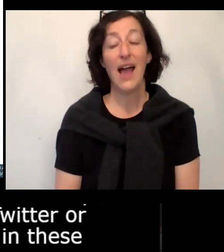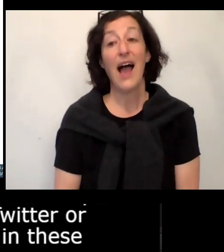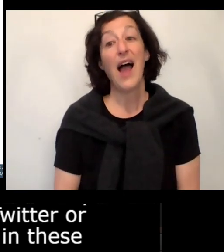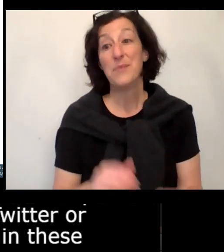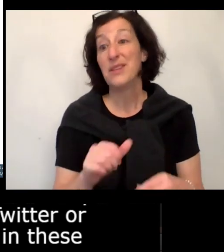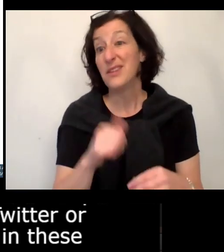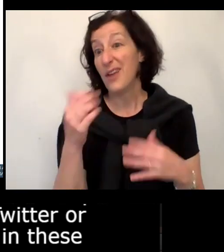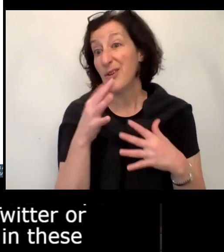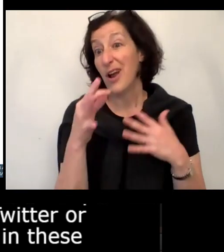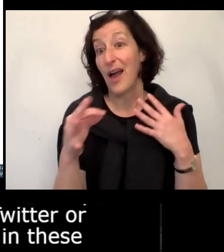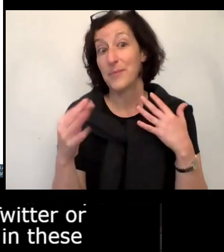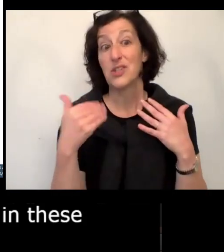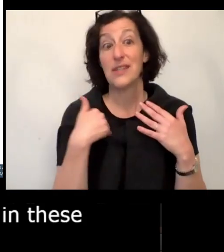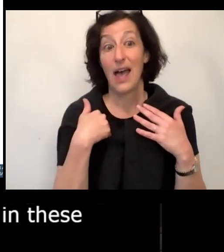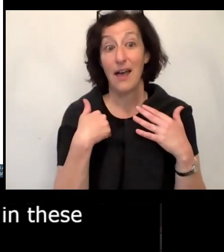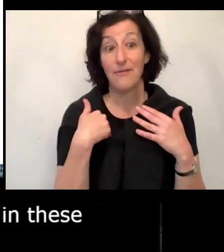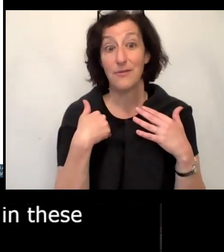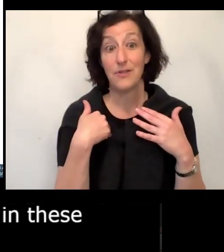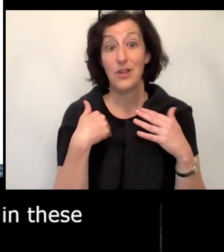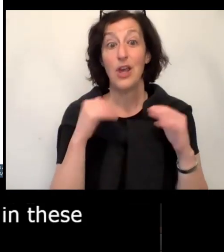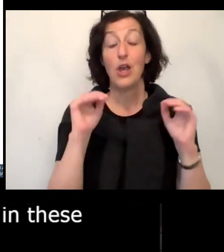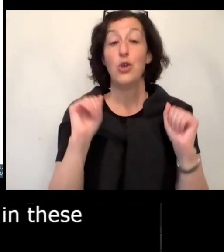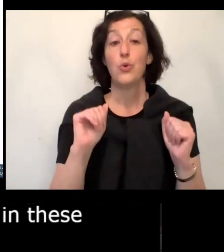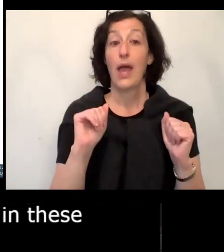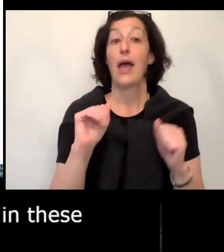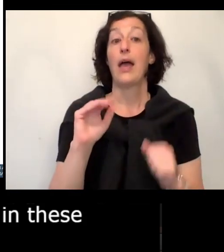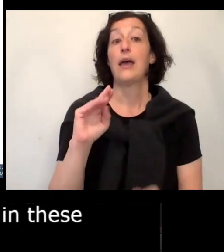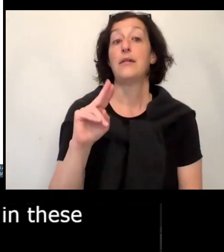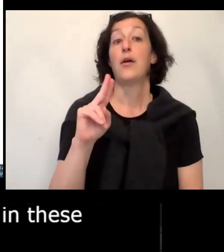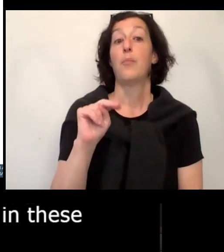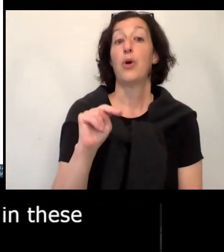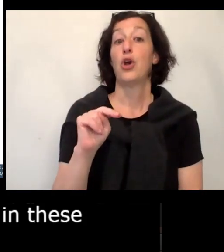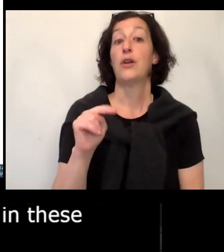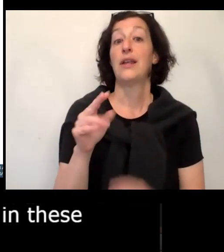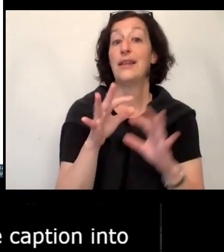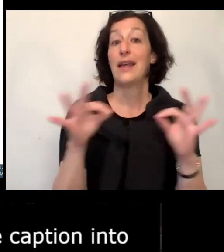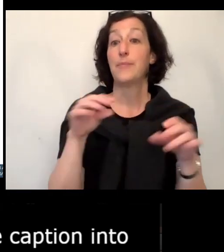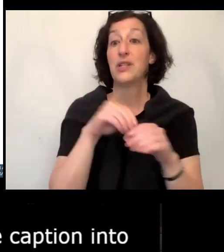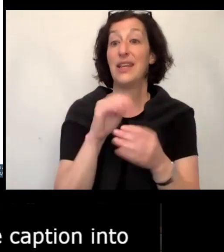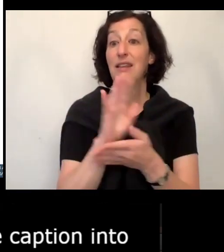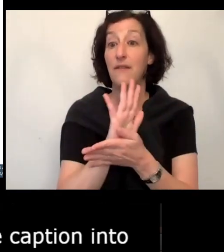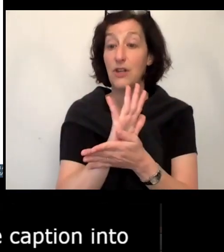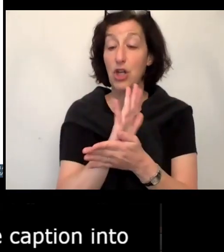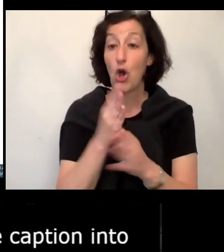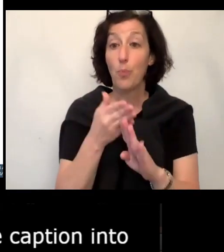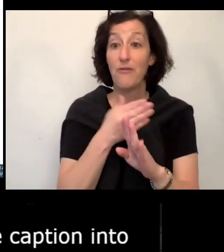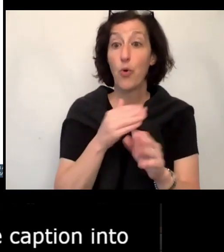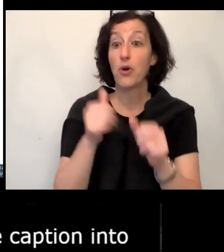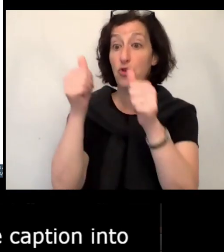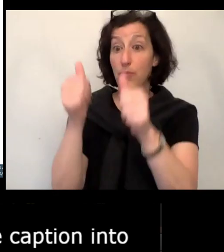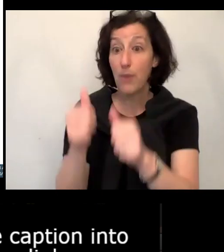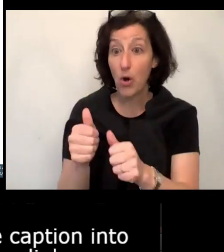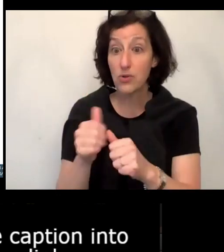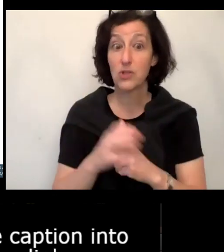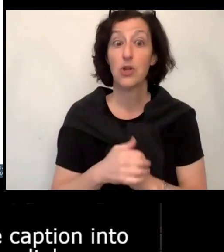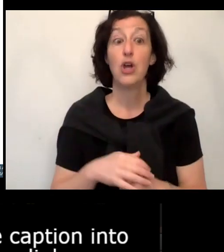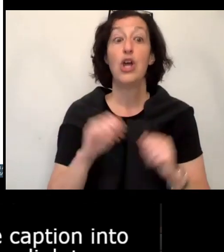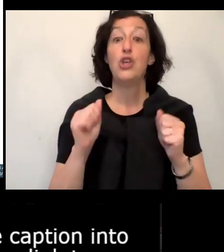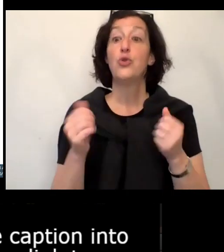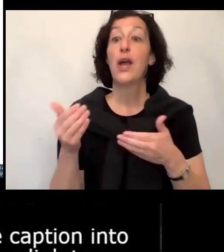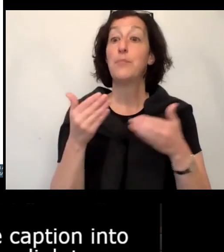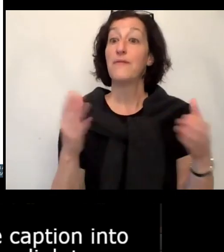burn the caption into the video before you post it. You can also provide a link to a captioned video on